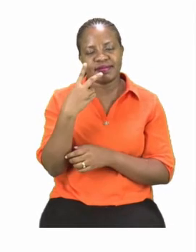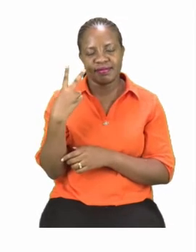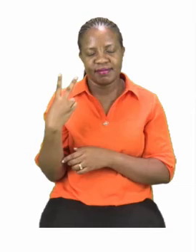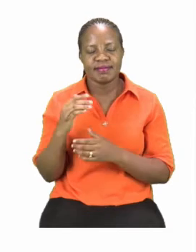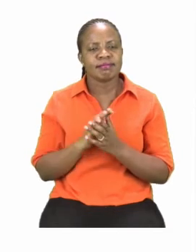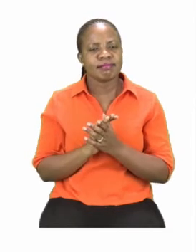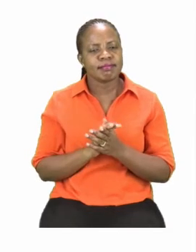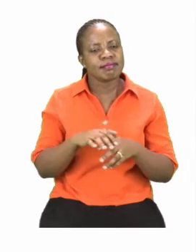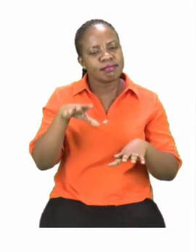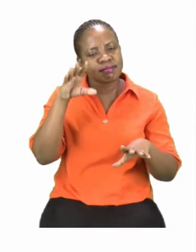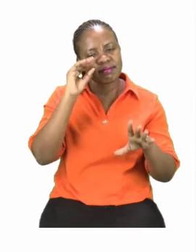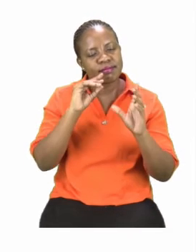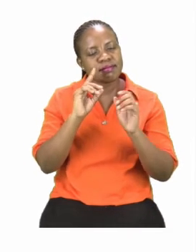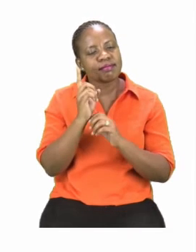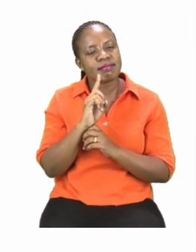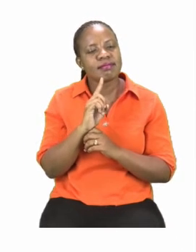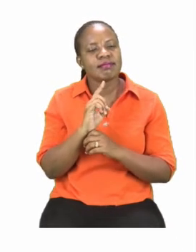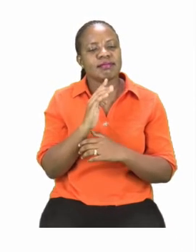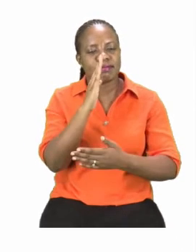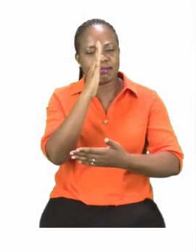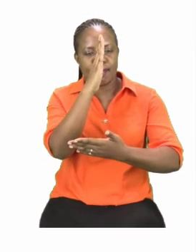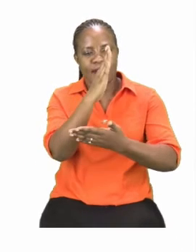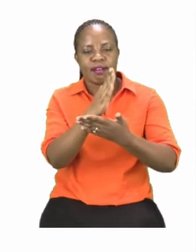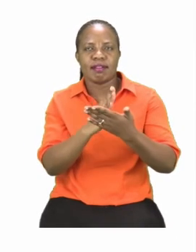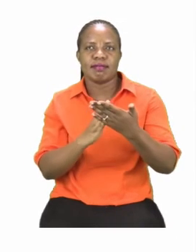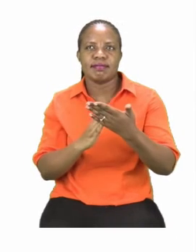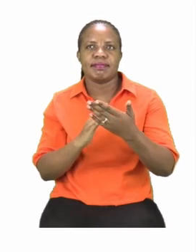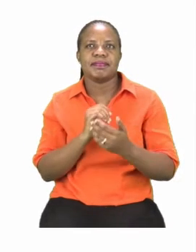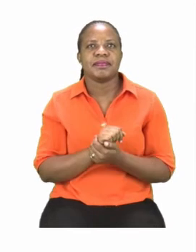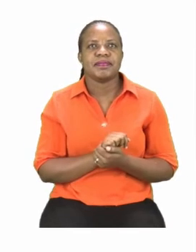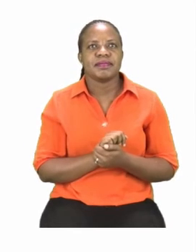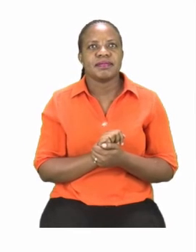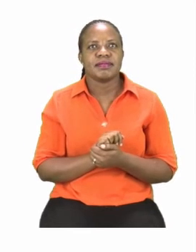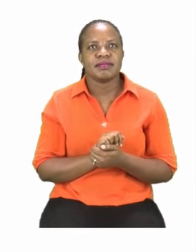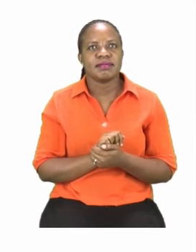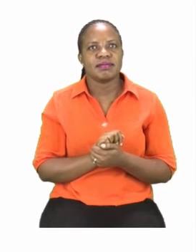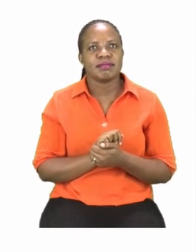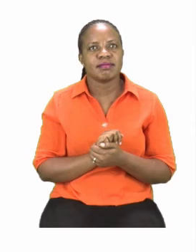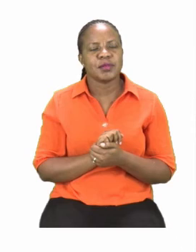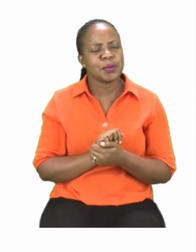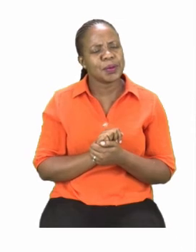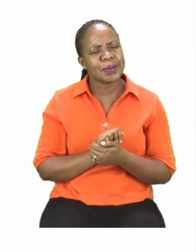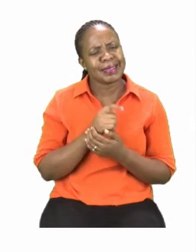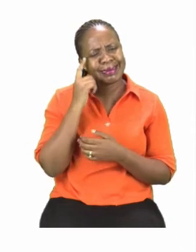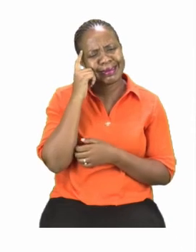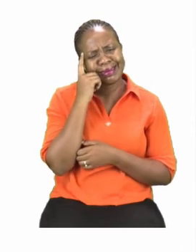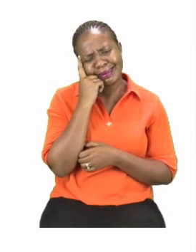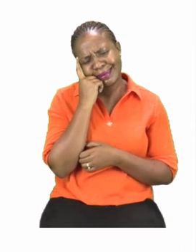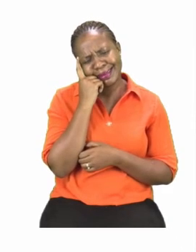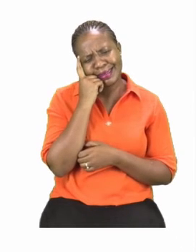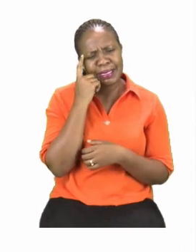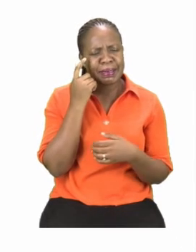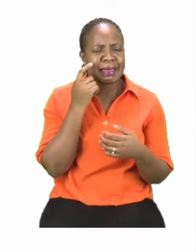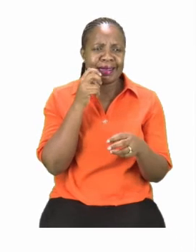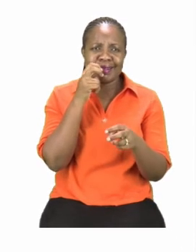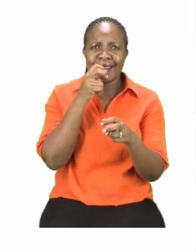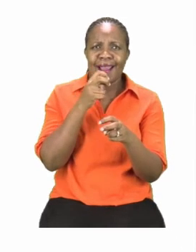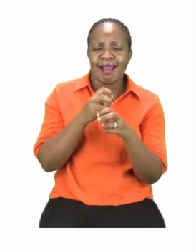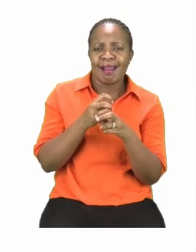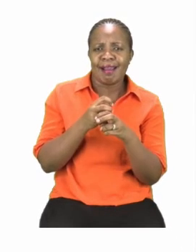car, which means it is more than one person being talked about. So a word like my and